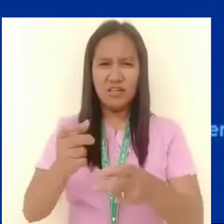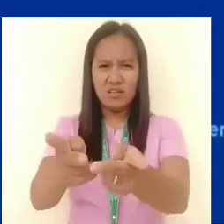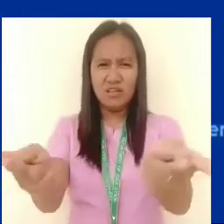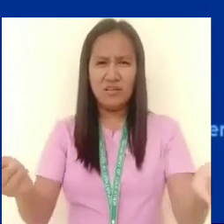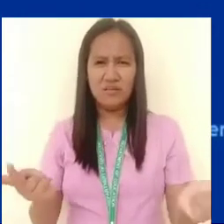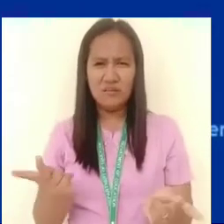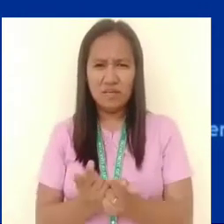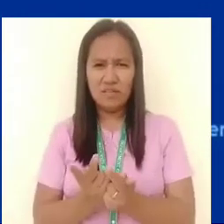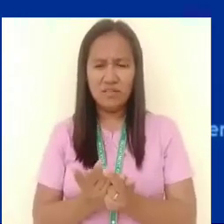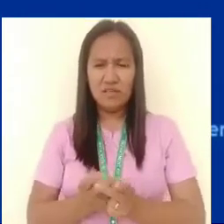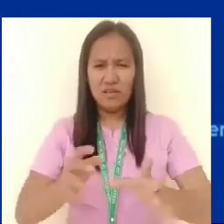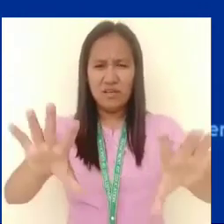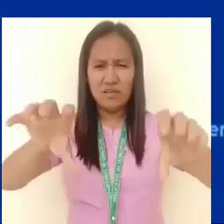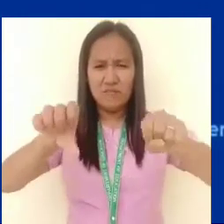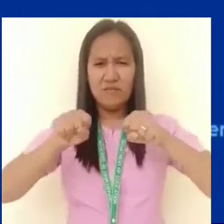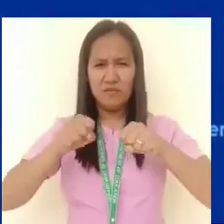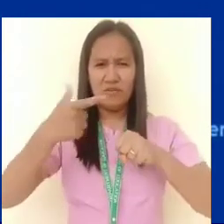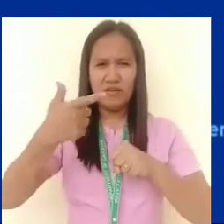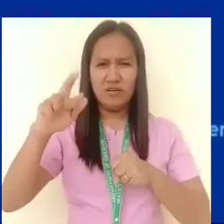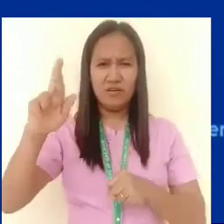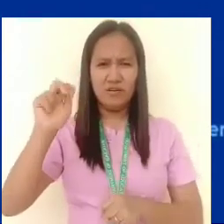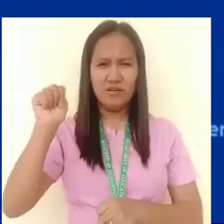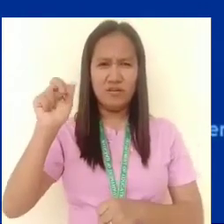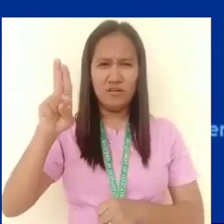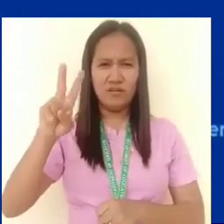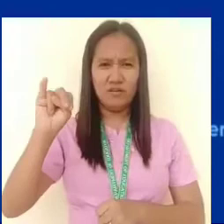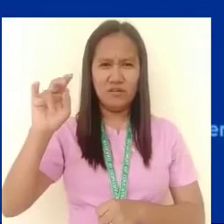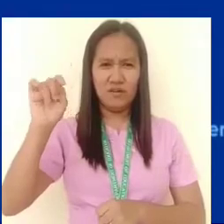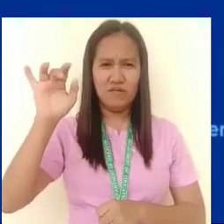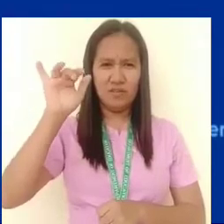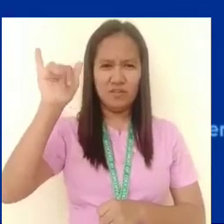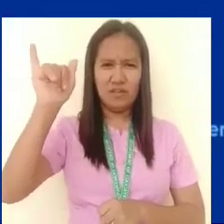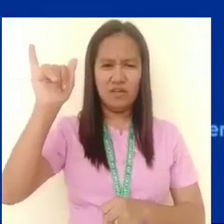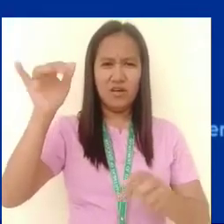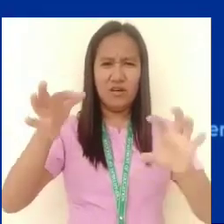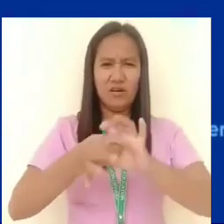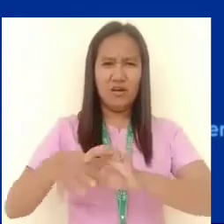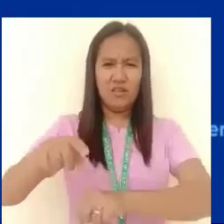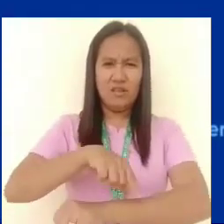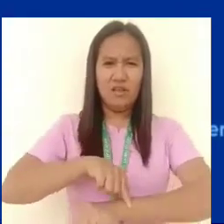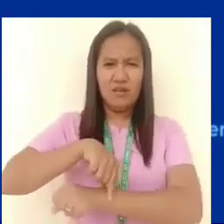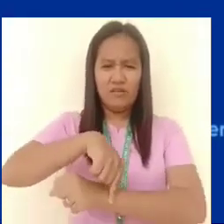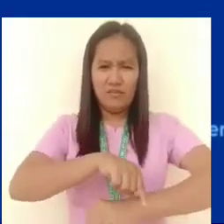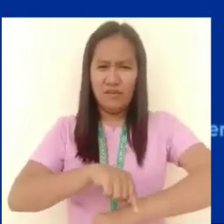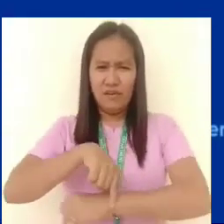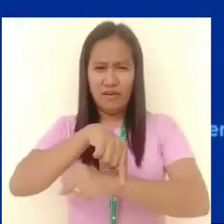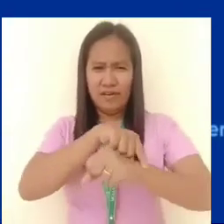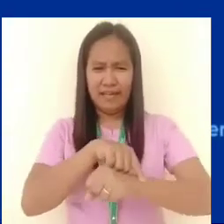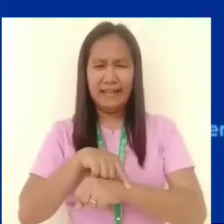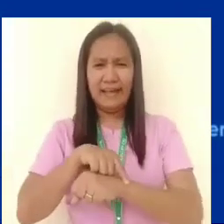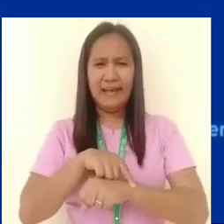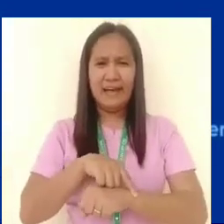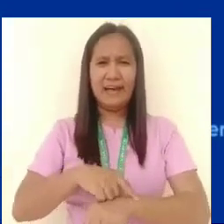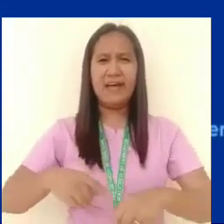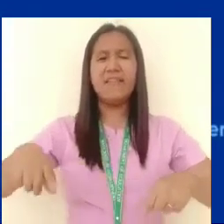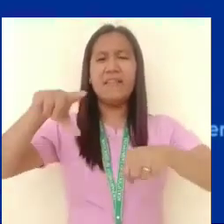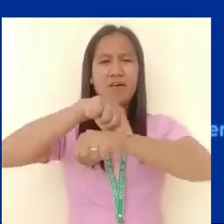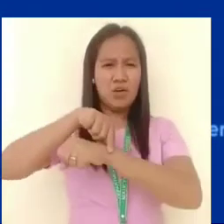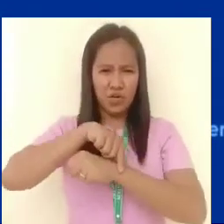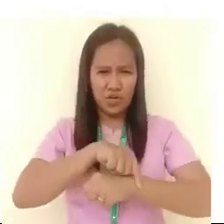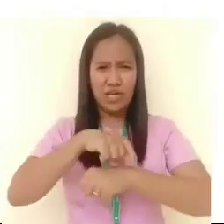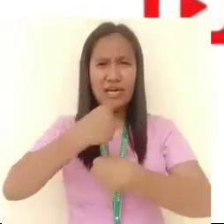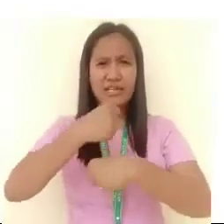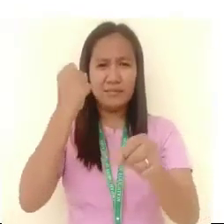summary, the Earth is made up of four subsystems, the geosphere, hydrosphere, biosphere,